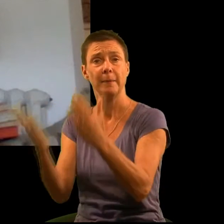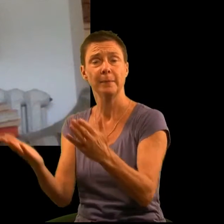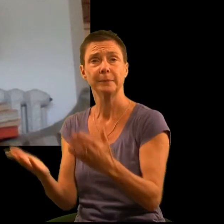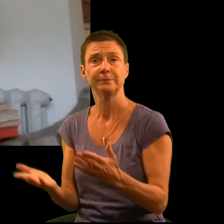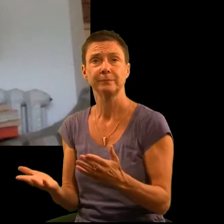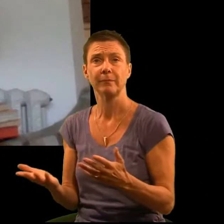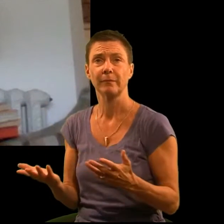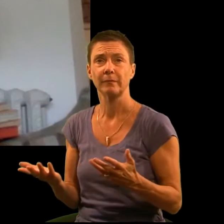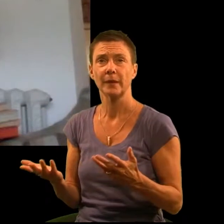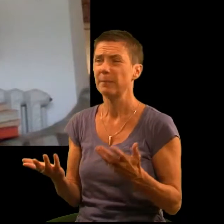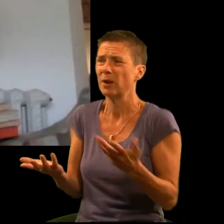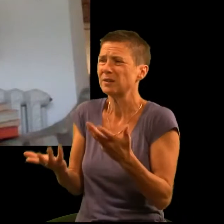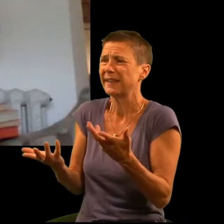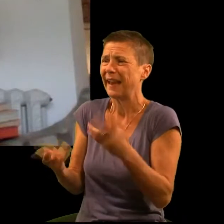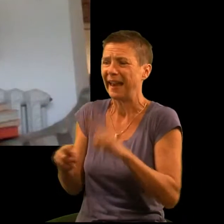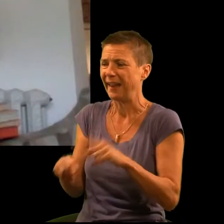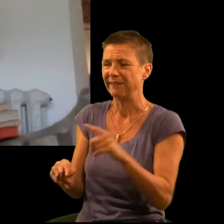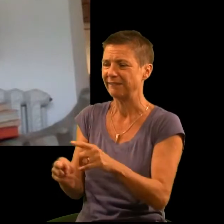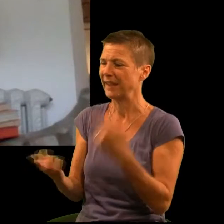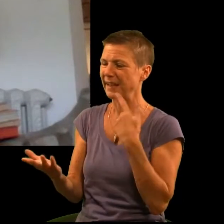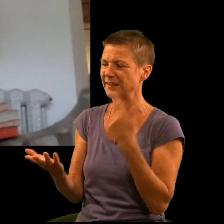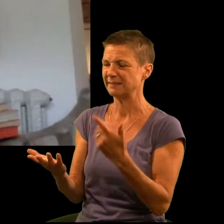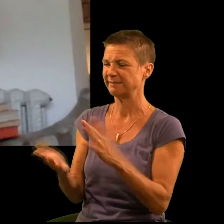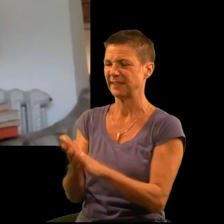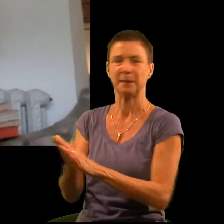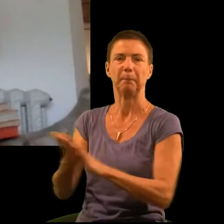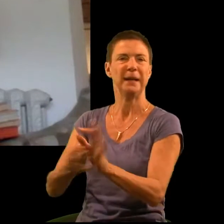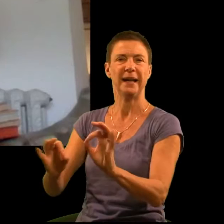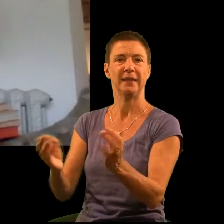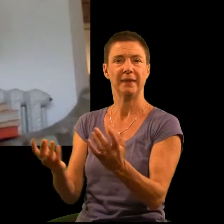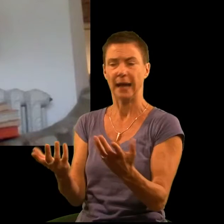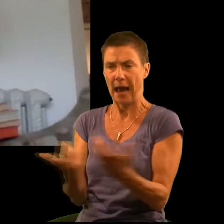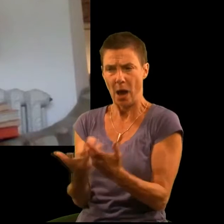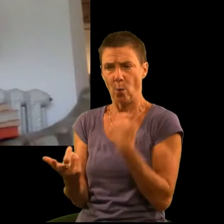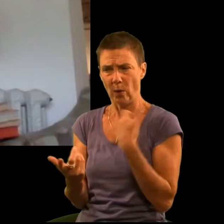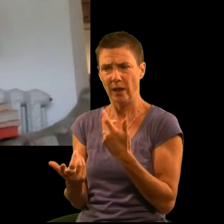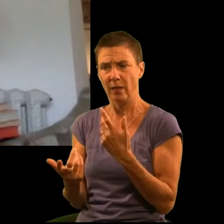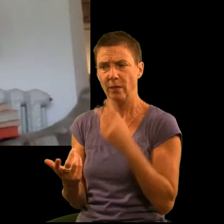because otherwise, how on earth is it going to mean something to somebody else?